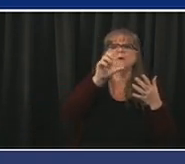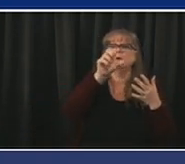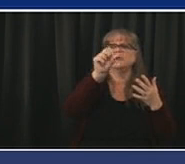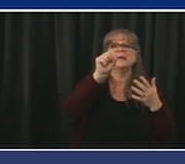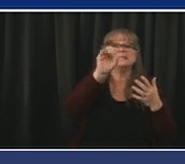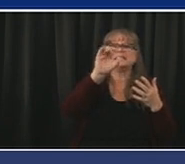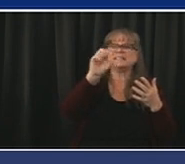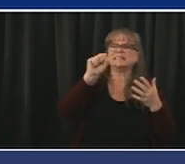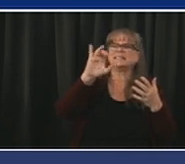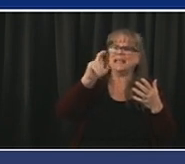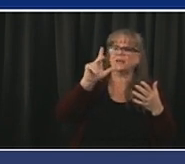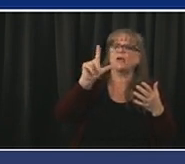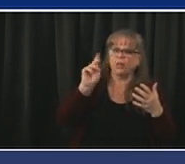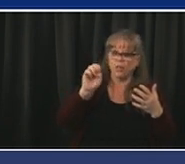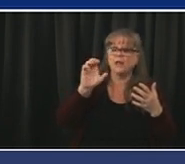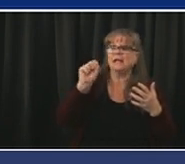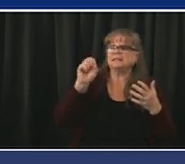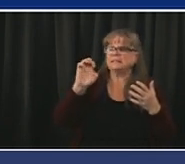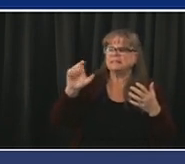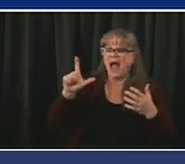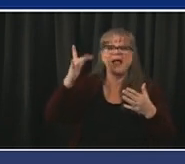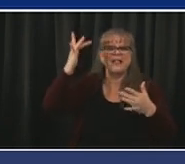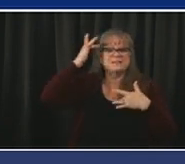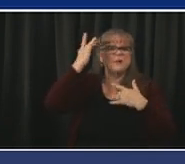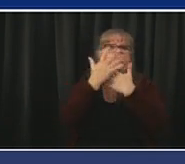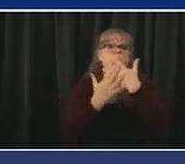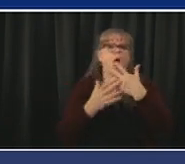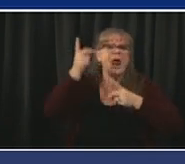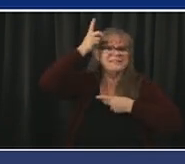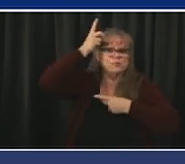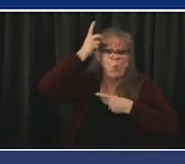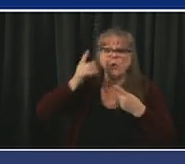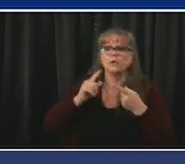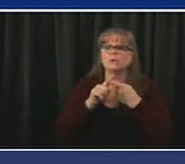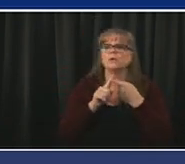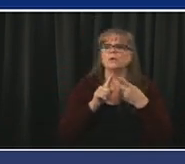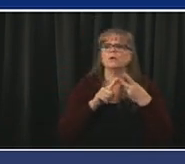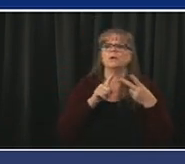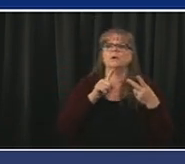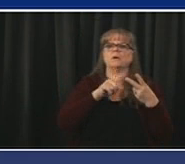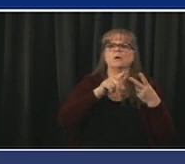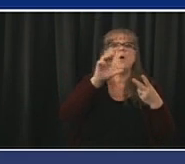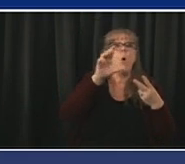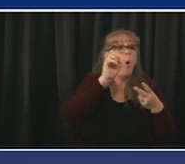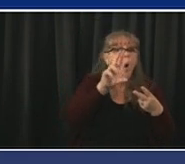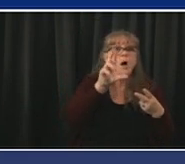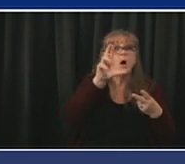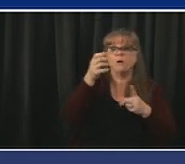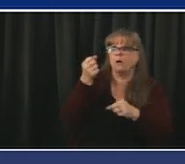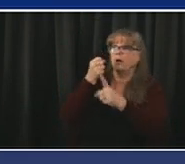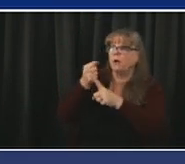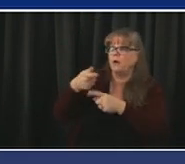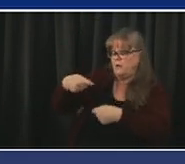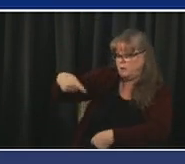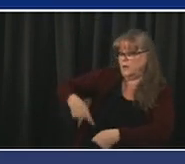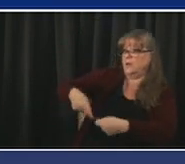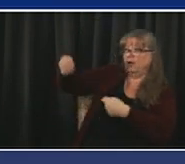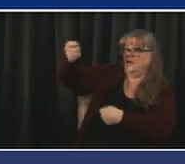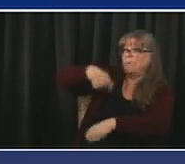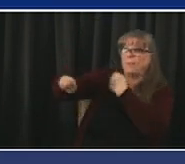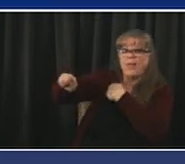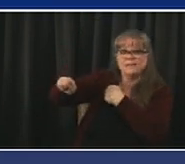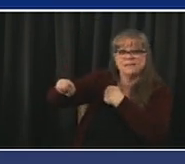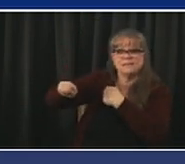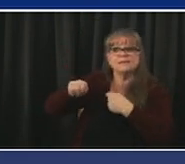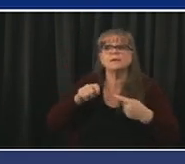that individuals with disabilities who require direct care in their home and individuals with disabilities that prevent them from wearing a mask